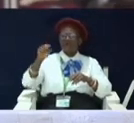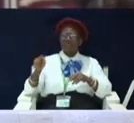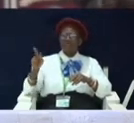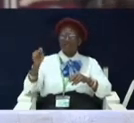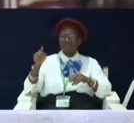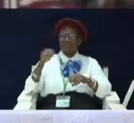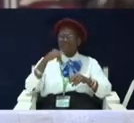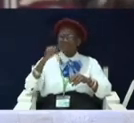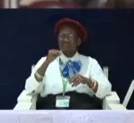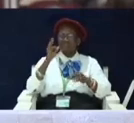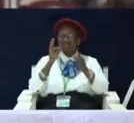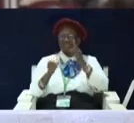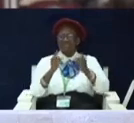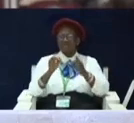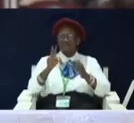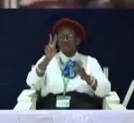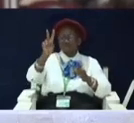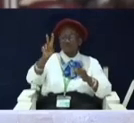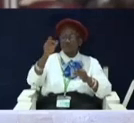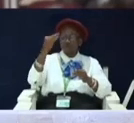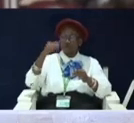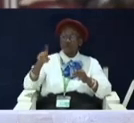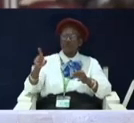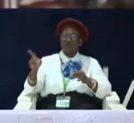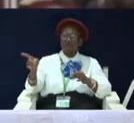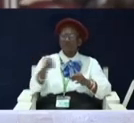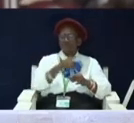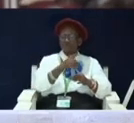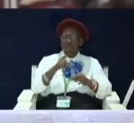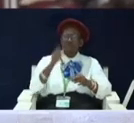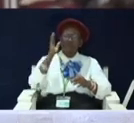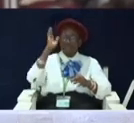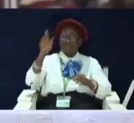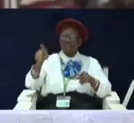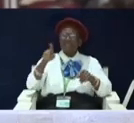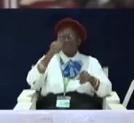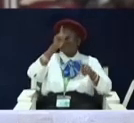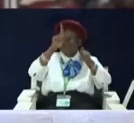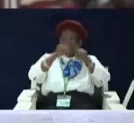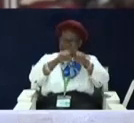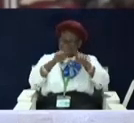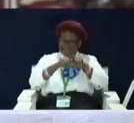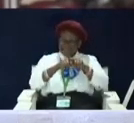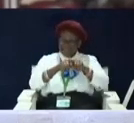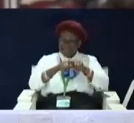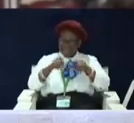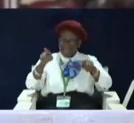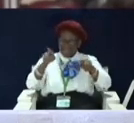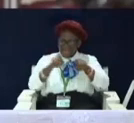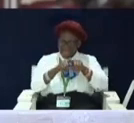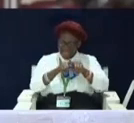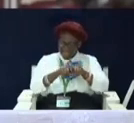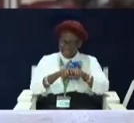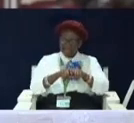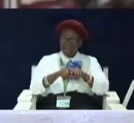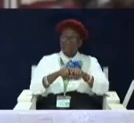there be any meji ninu yin ba fi ohun sokan. As such, anything you ask on earth, ohun